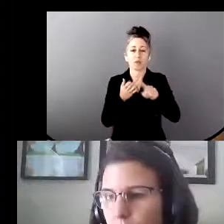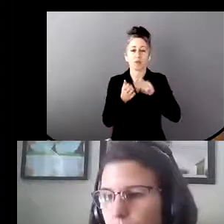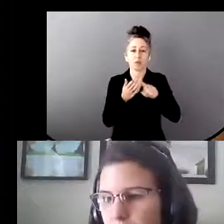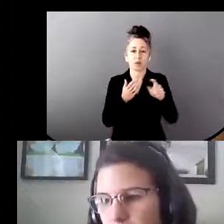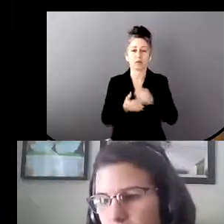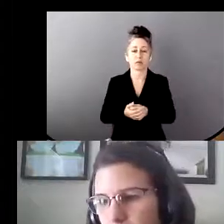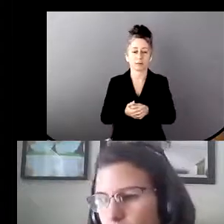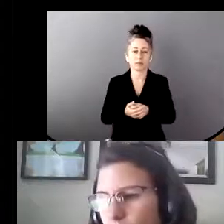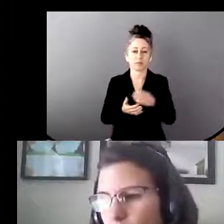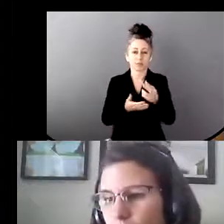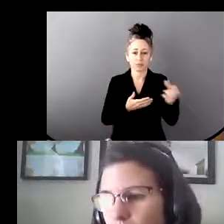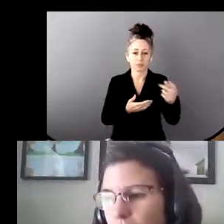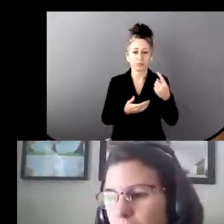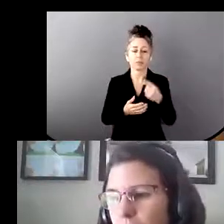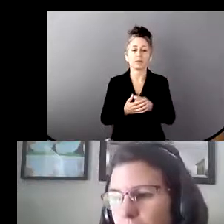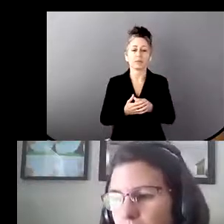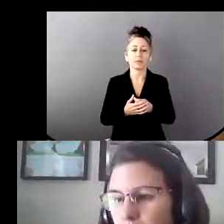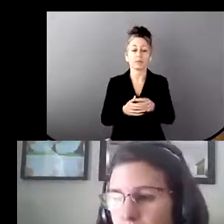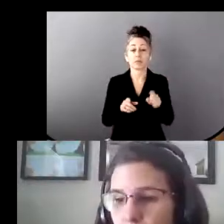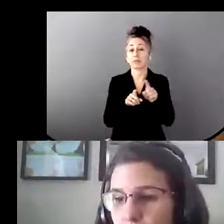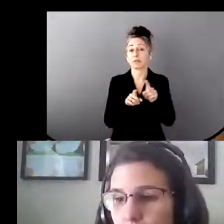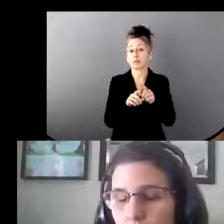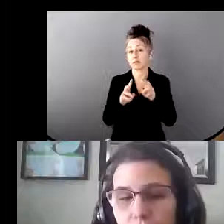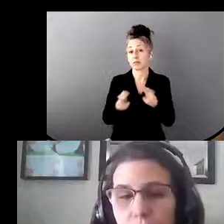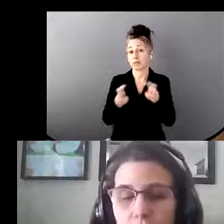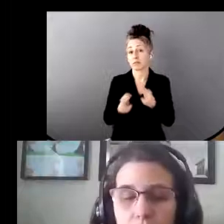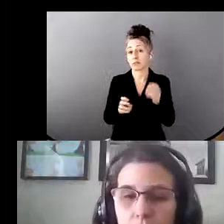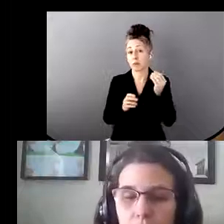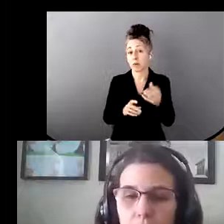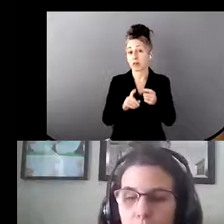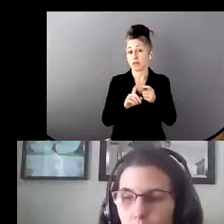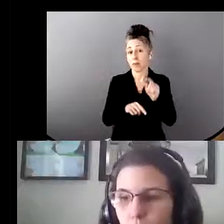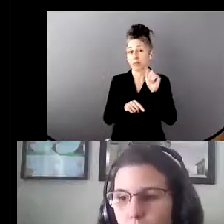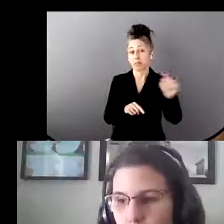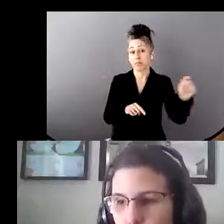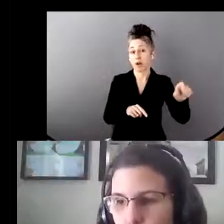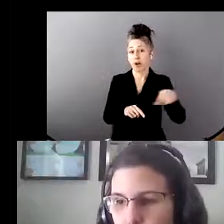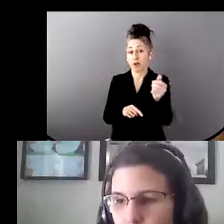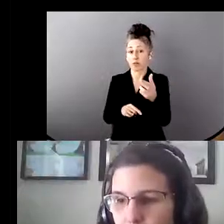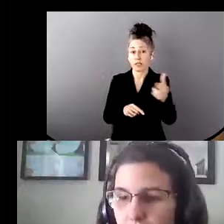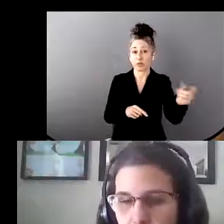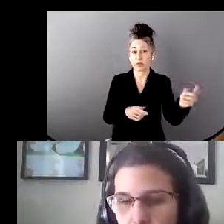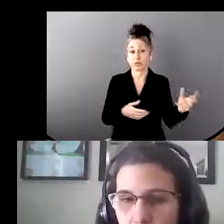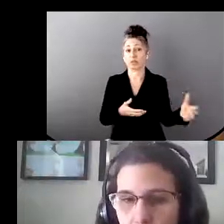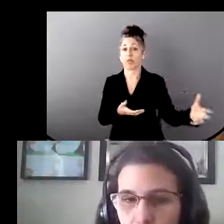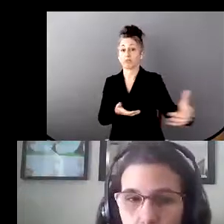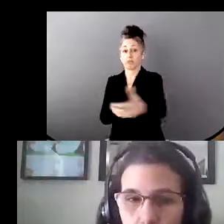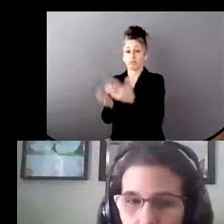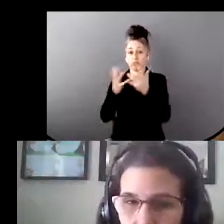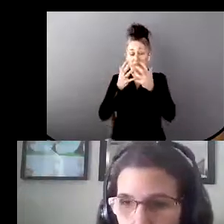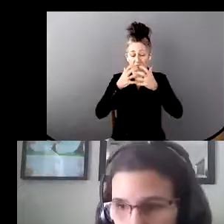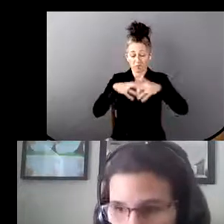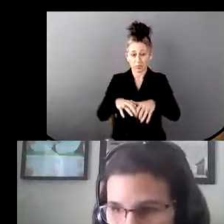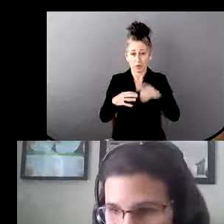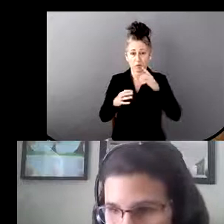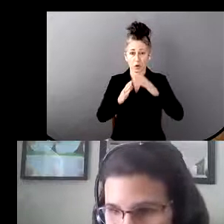from Marisa. We also analyzed data from additional sources that enabled us to look more closely at different aspects of community living